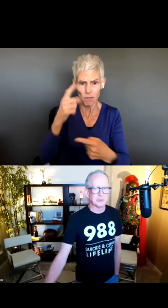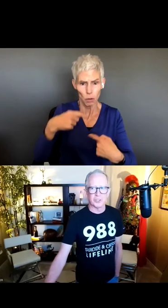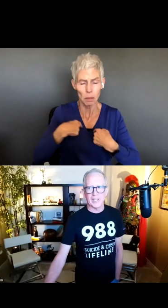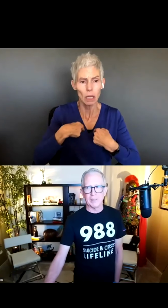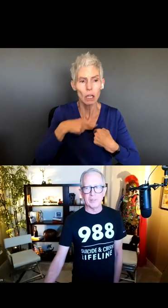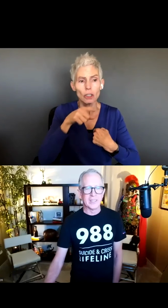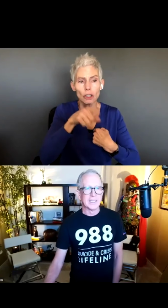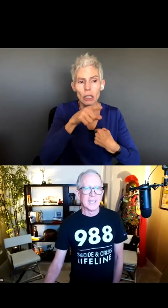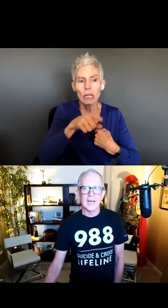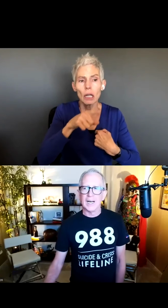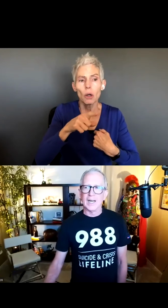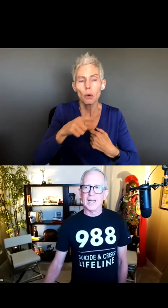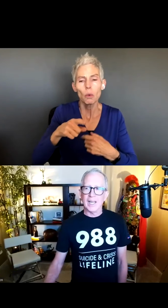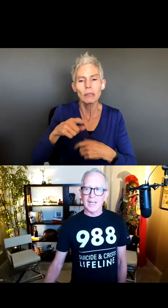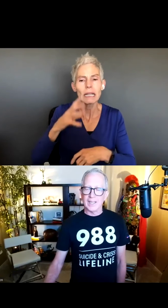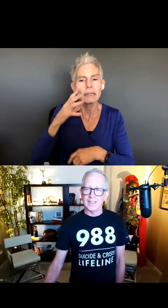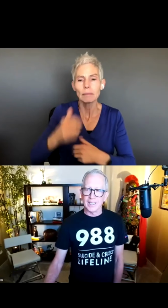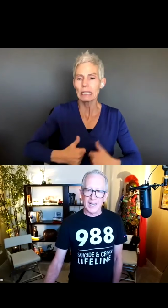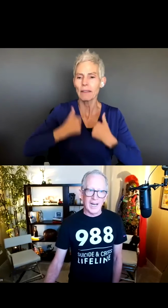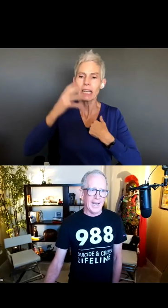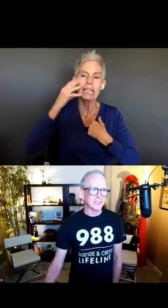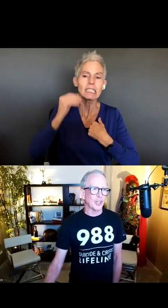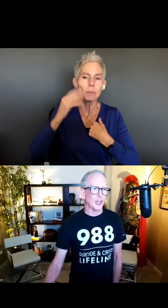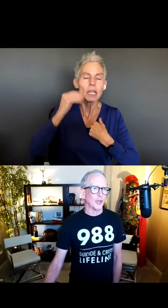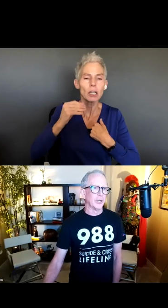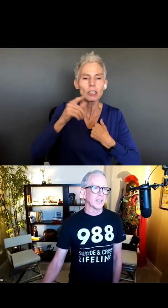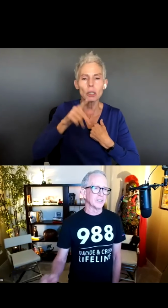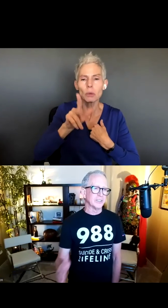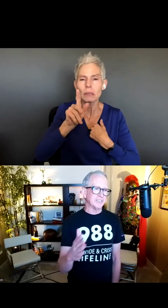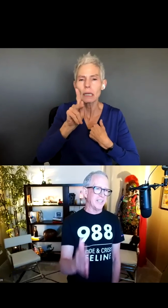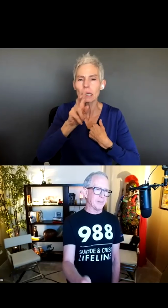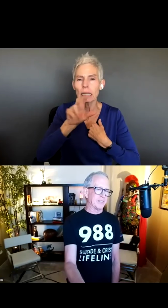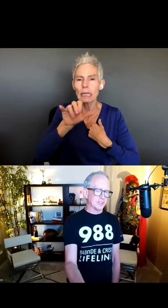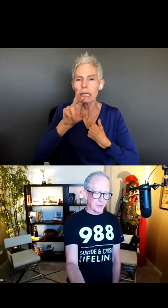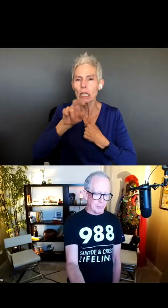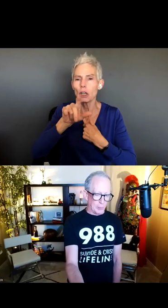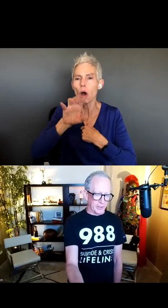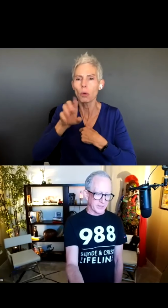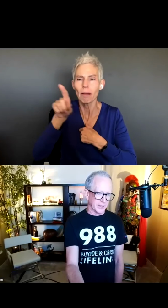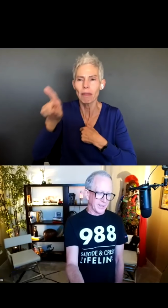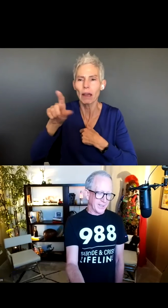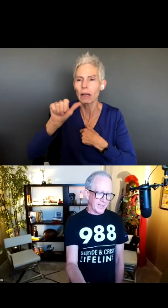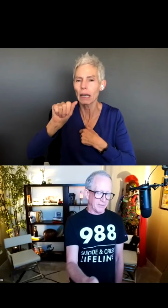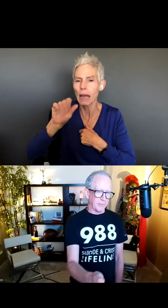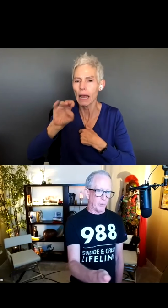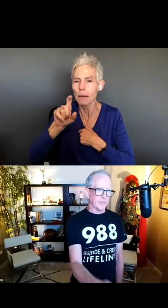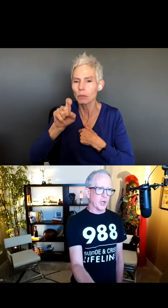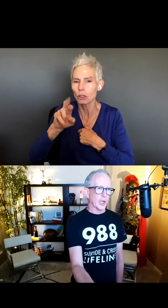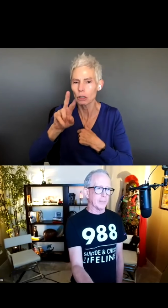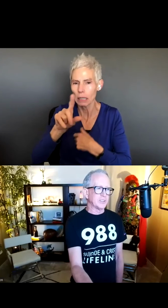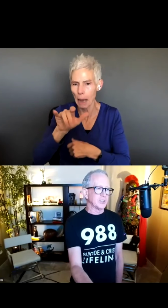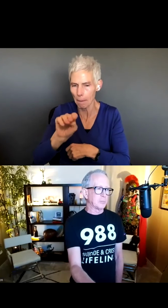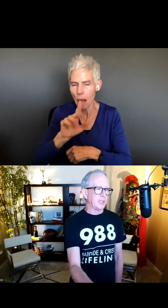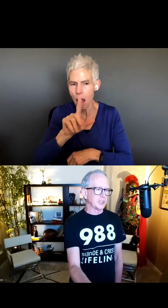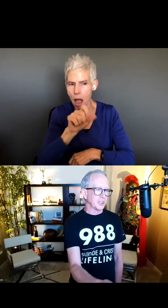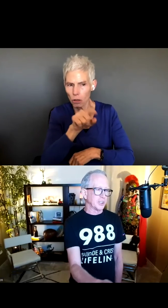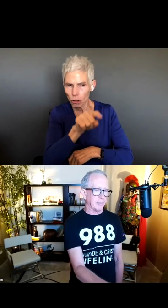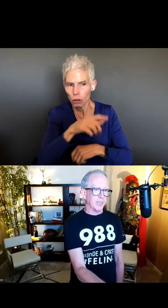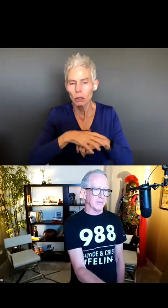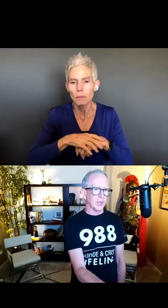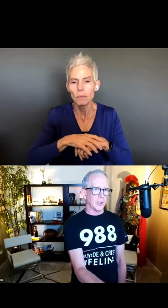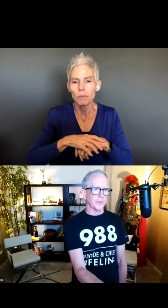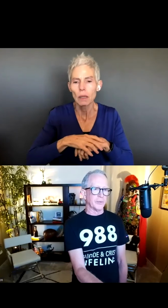in Amsterdam. And I asked her, because let's think about this for a moment. If one of the arguments is peers